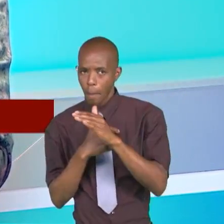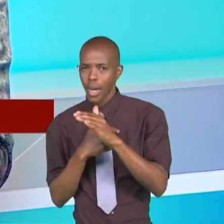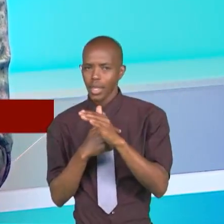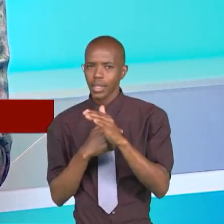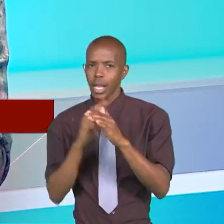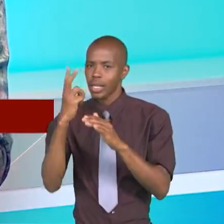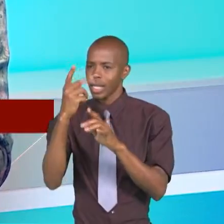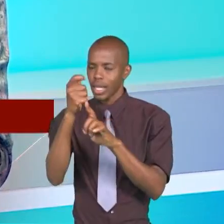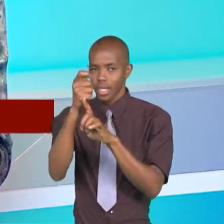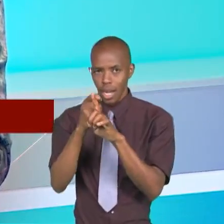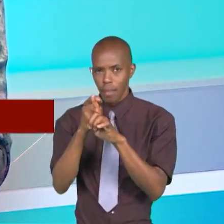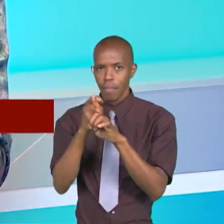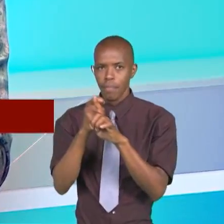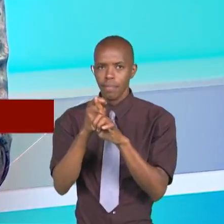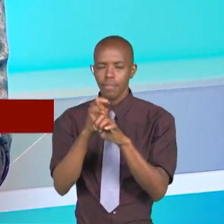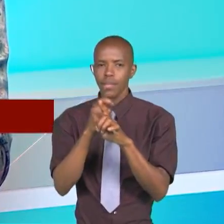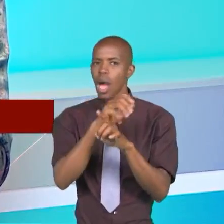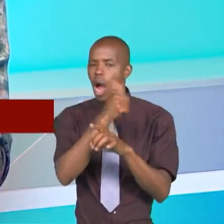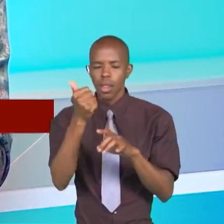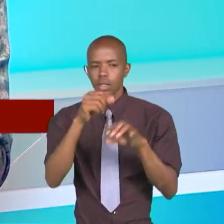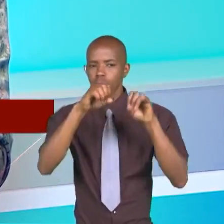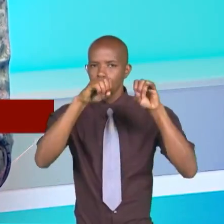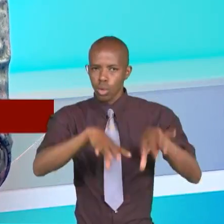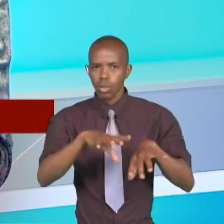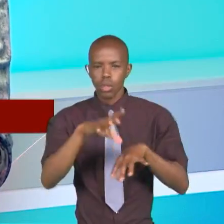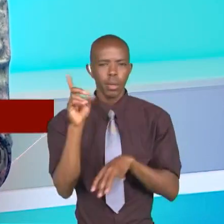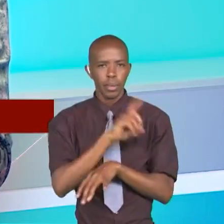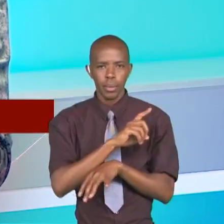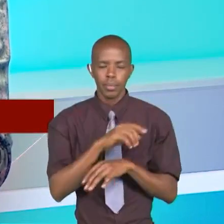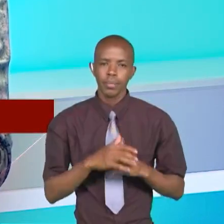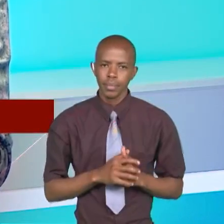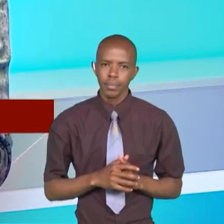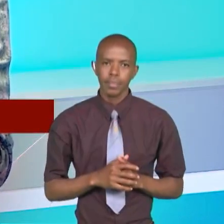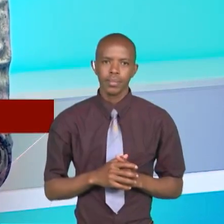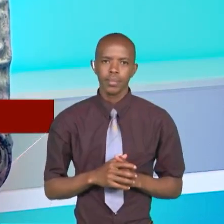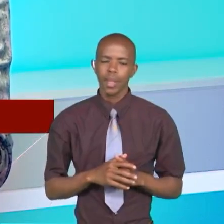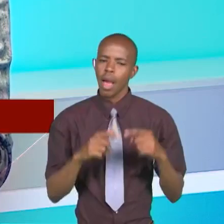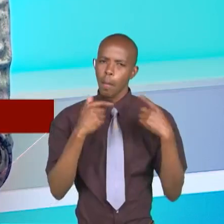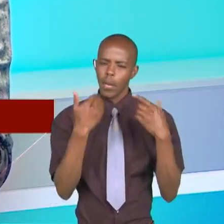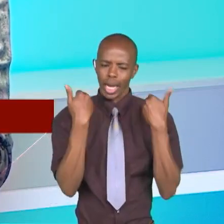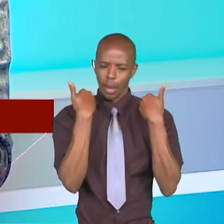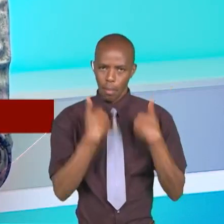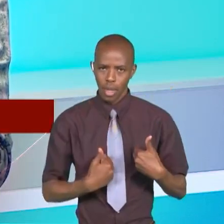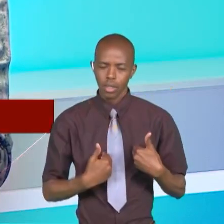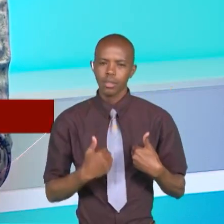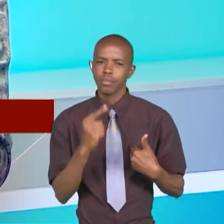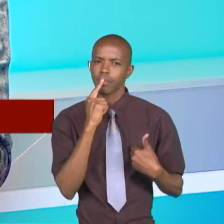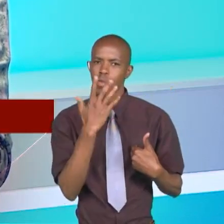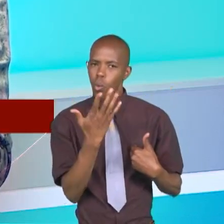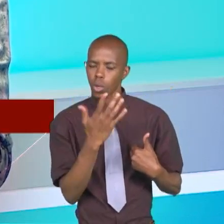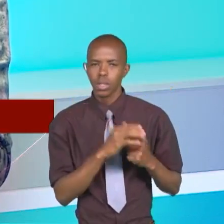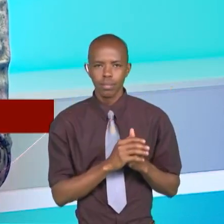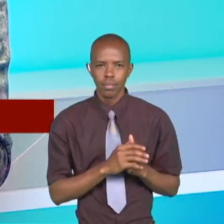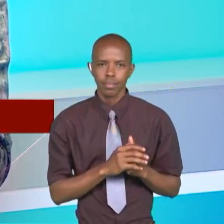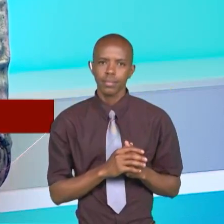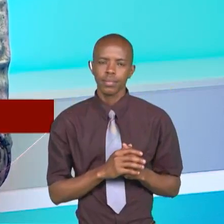term, their second term, and those who lost. But to me, what I would say is that the concept of